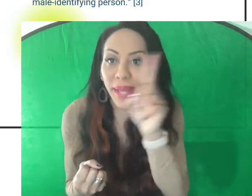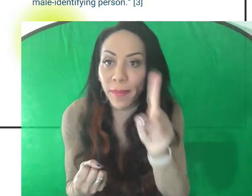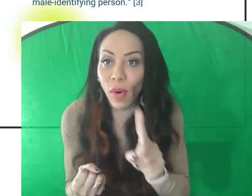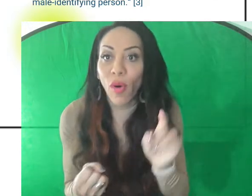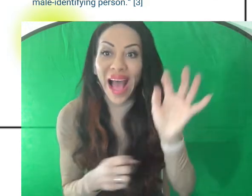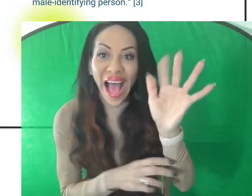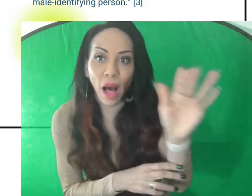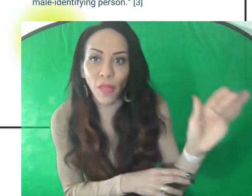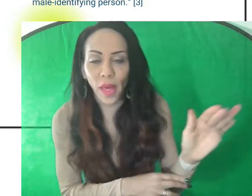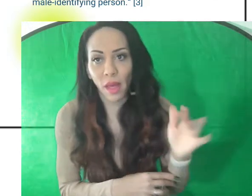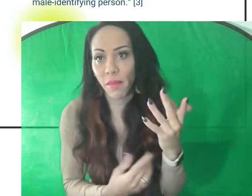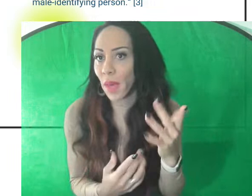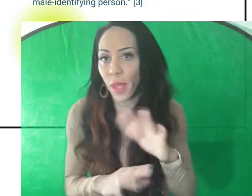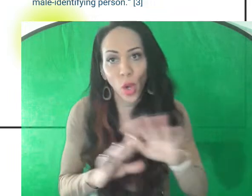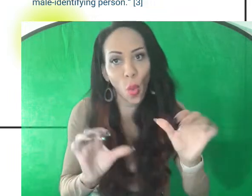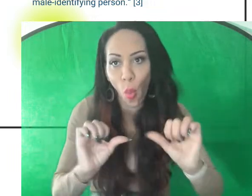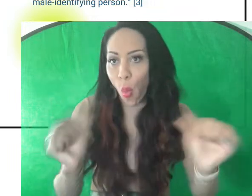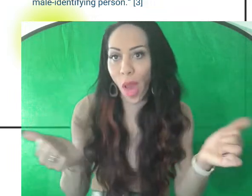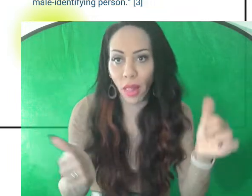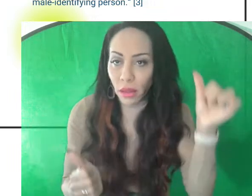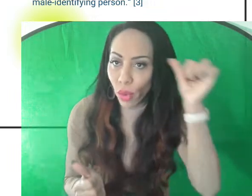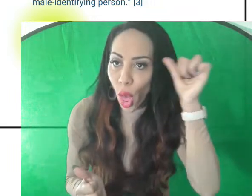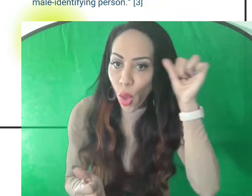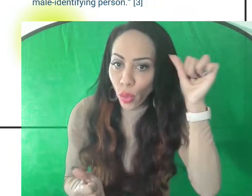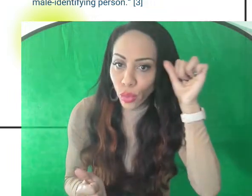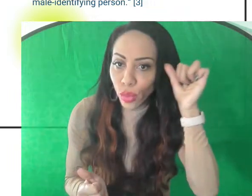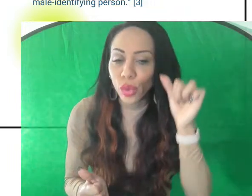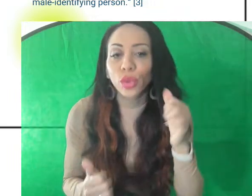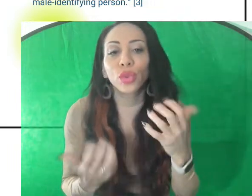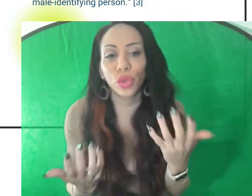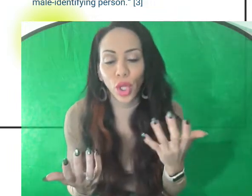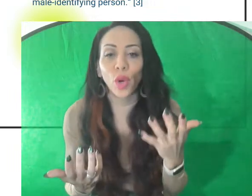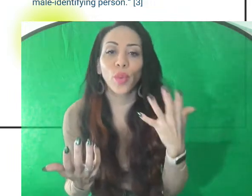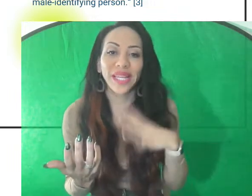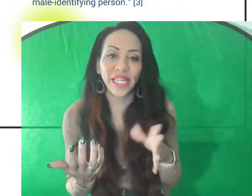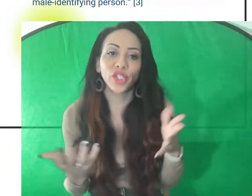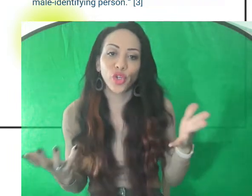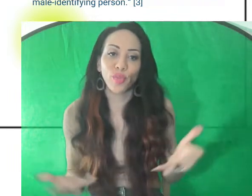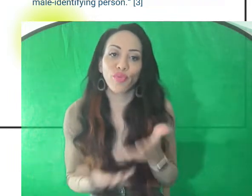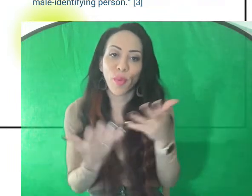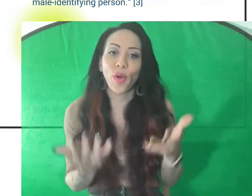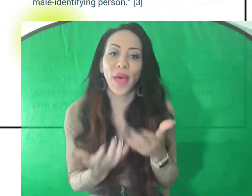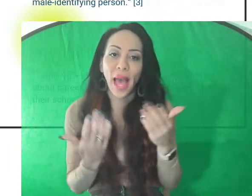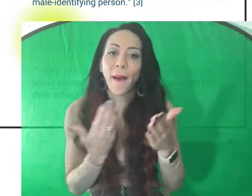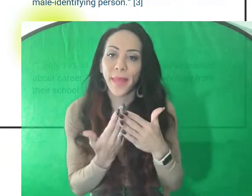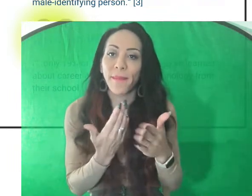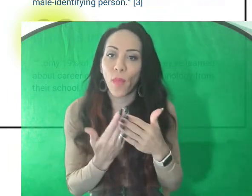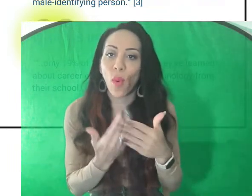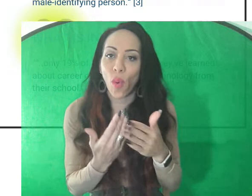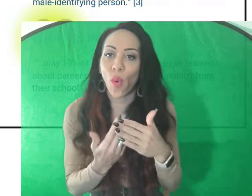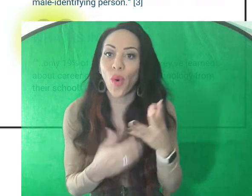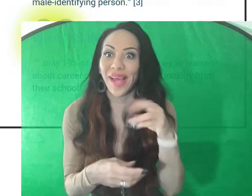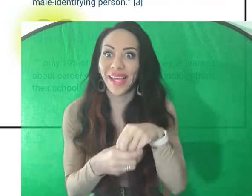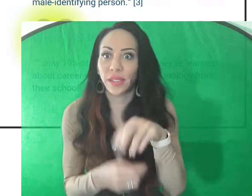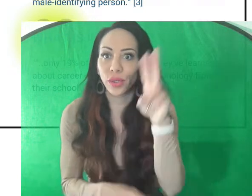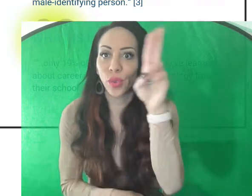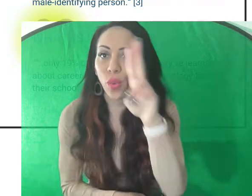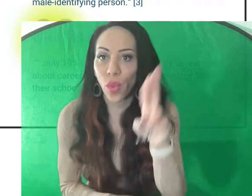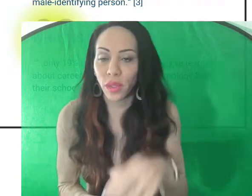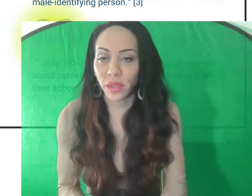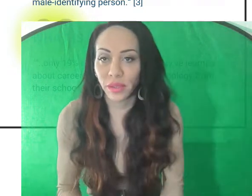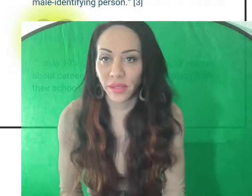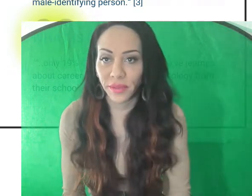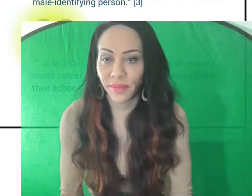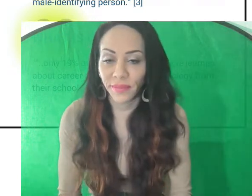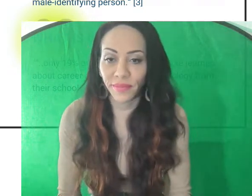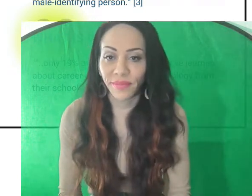and it's trying to get that a little bit more into schools and a little bit more on the agenda. And then, yeah, I